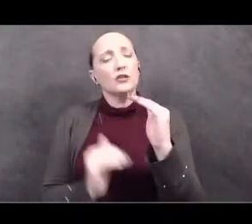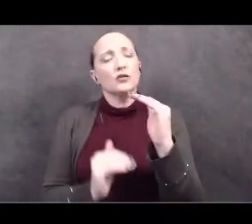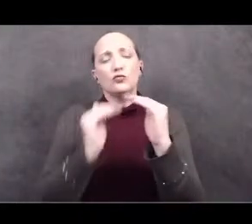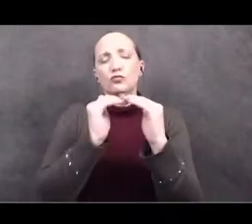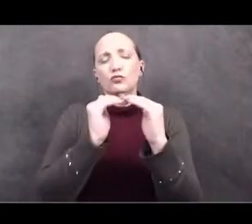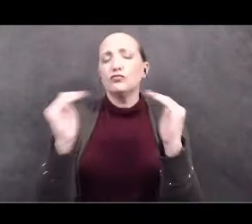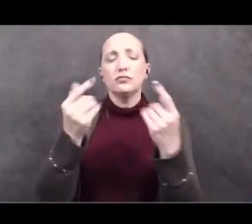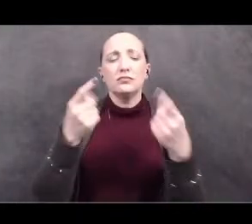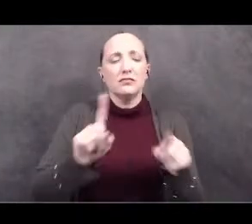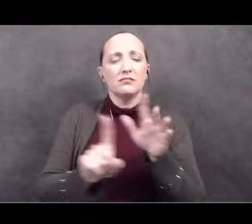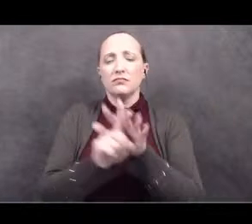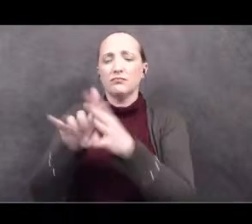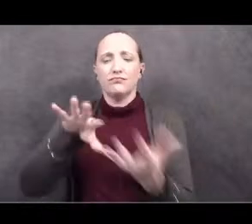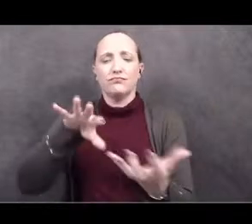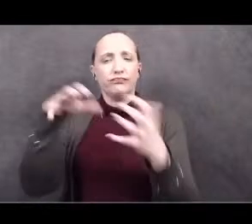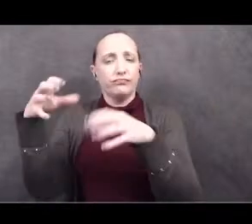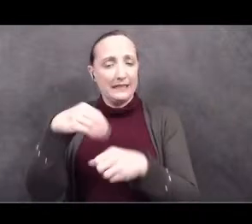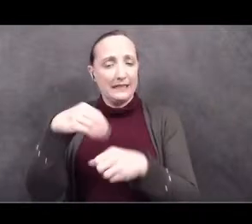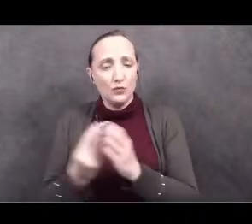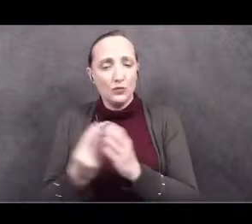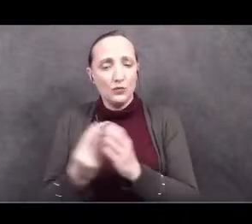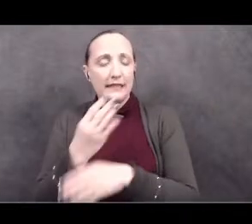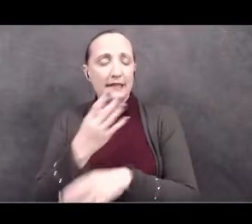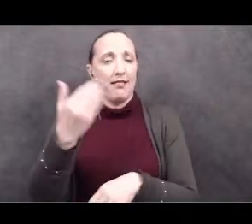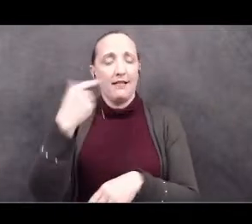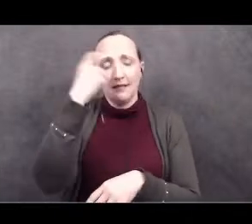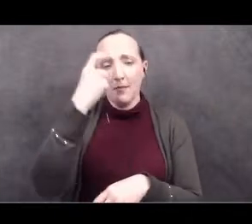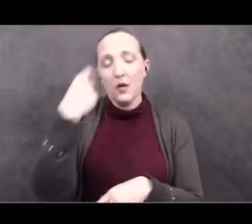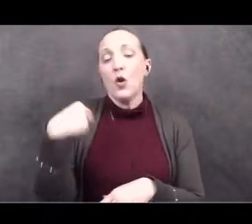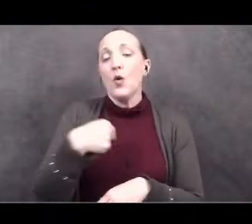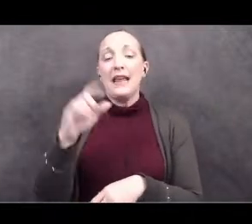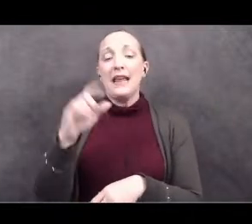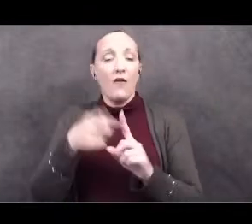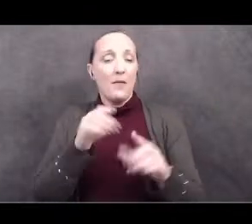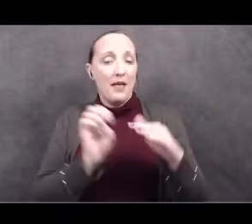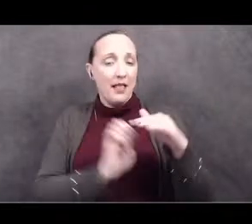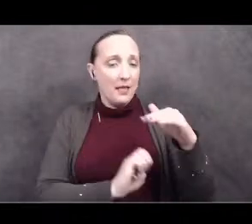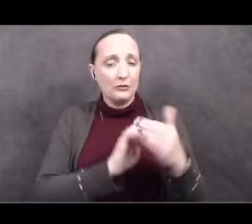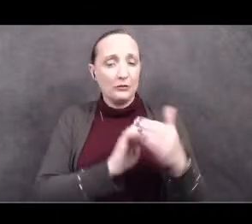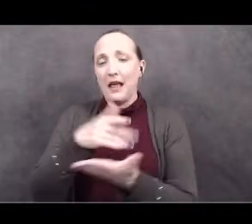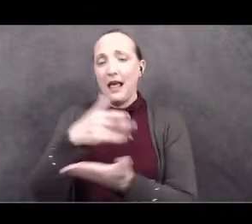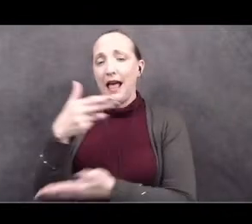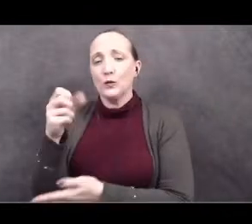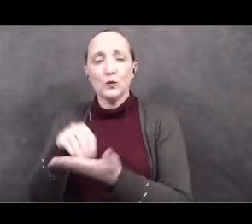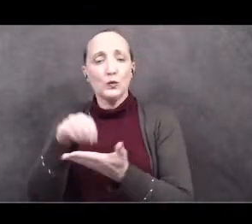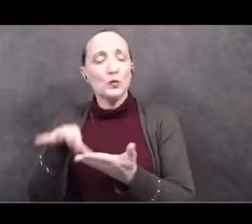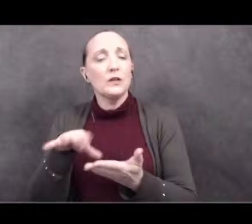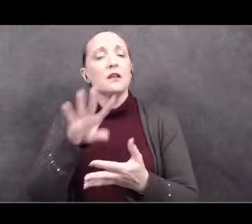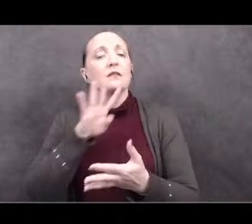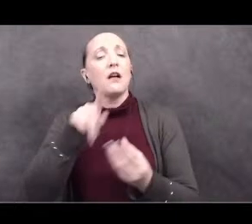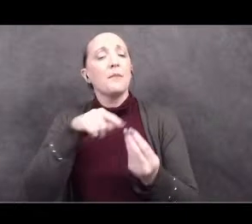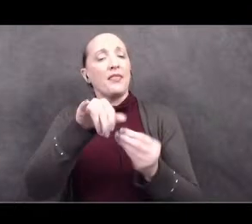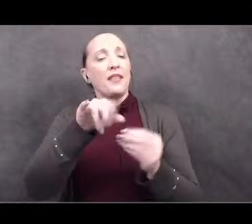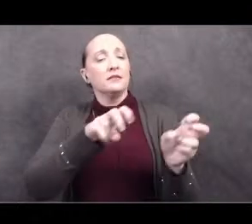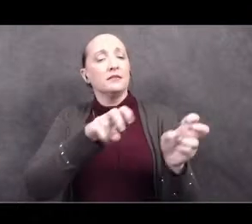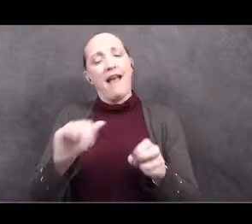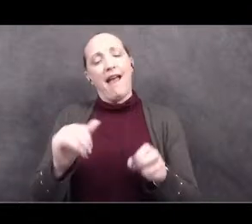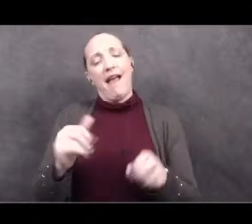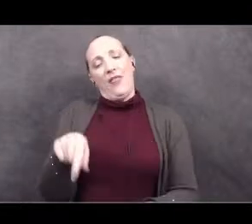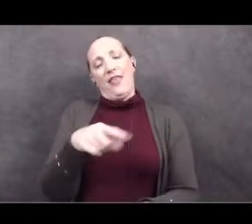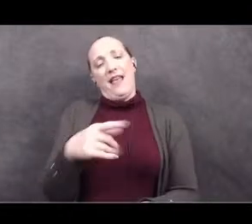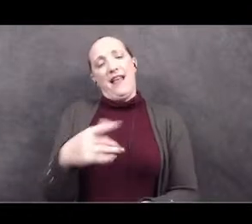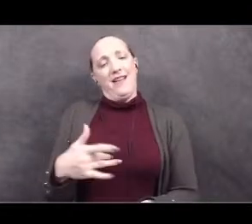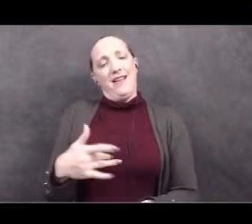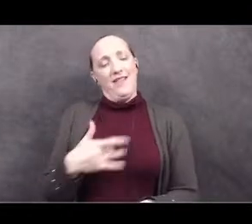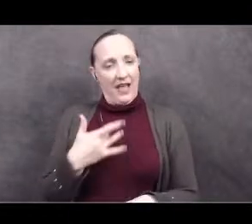summer we had the opportunity to hear the voices of elementary middle and high school students regarding the topic and how they felt being Learners in the in